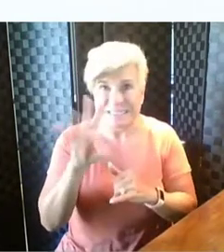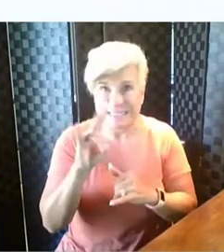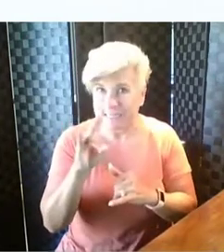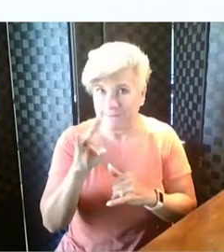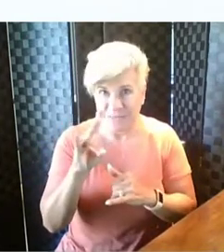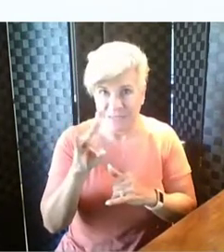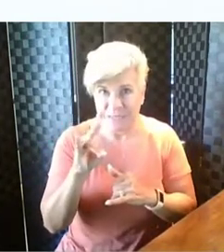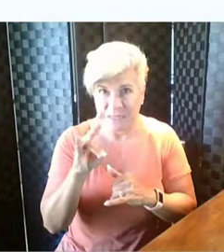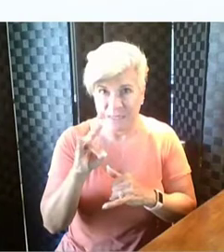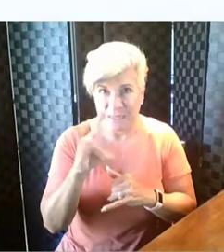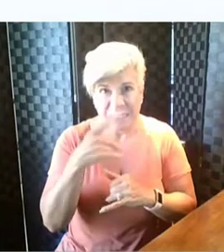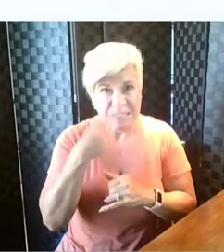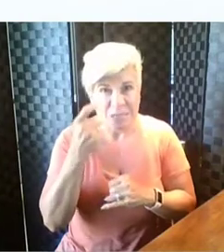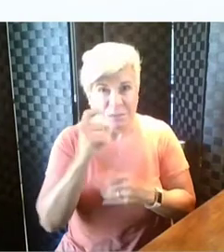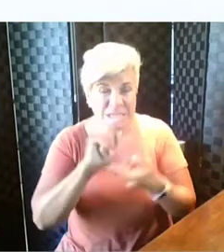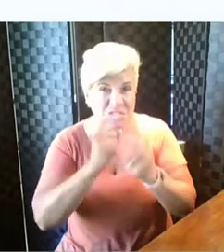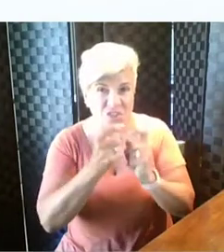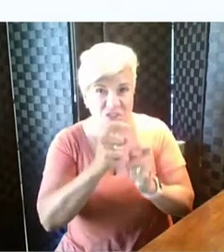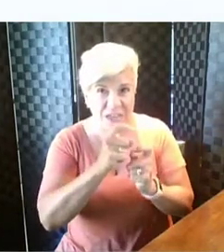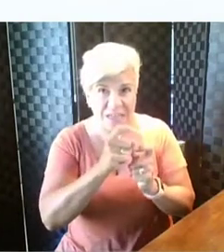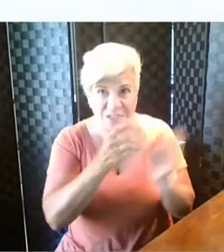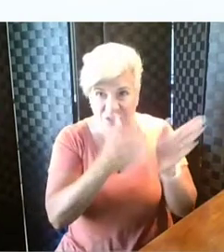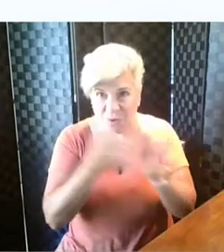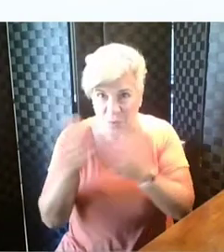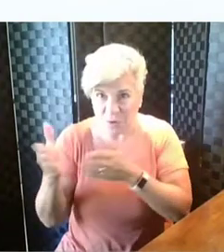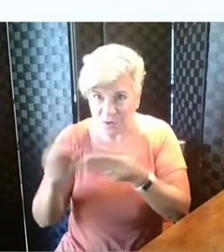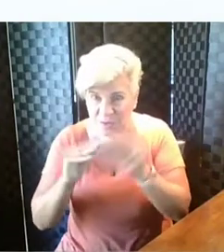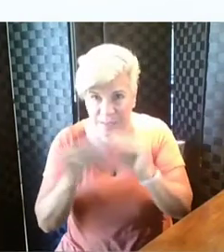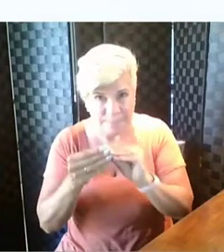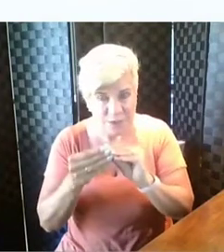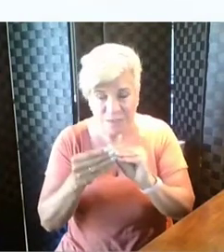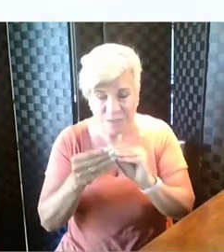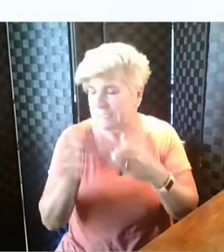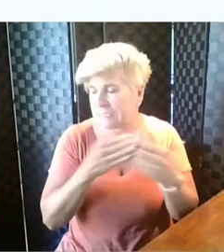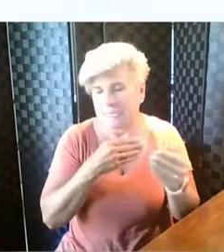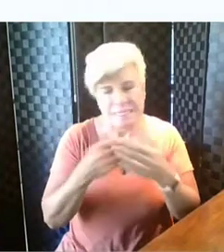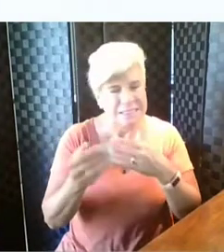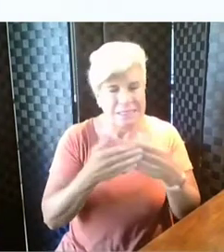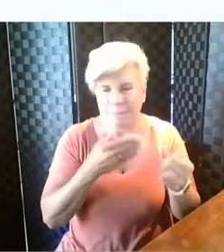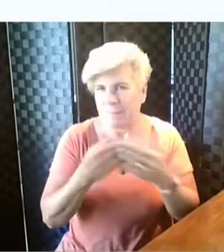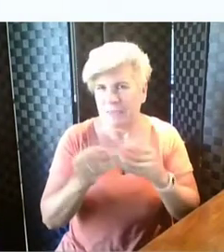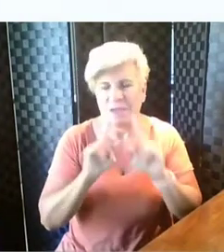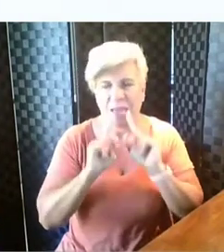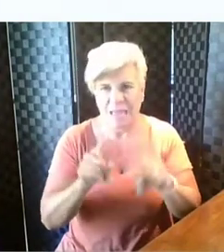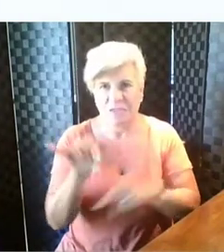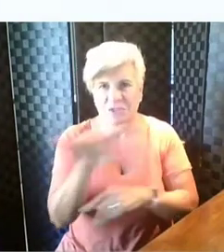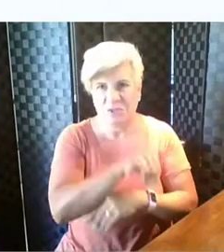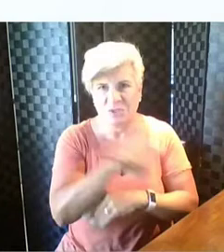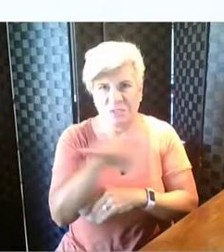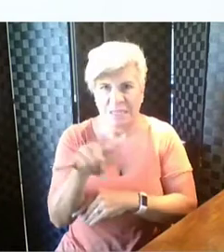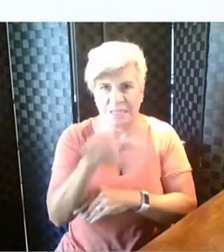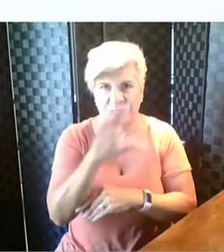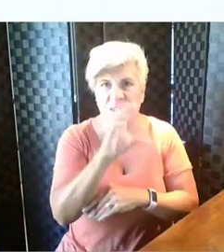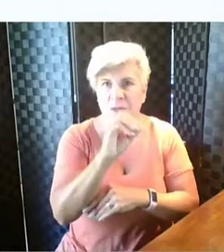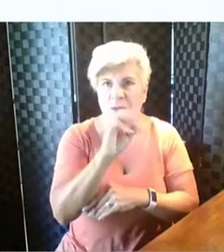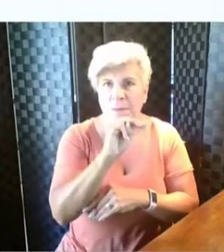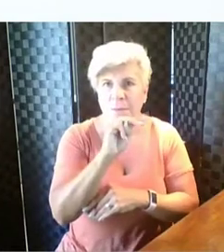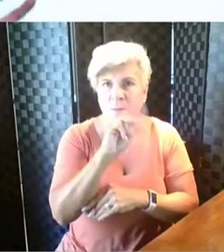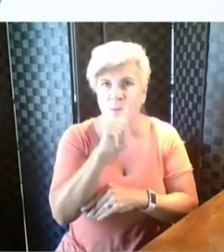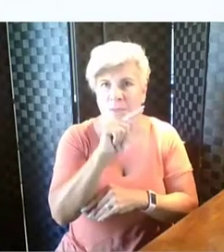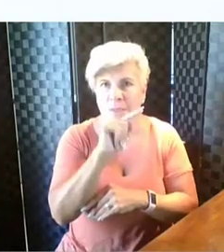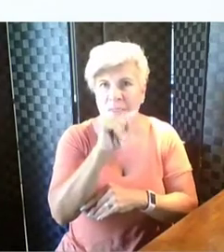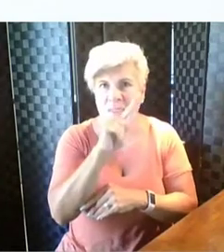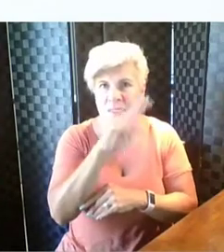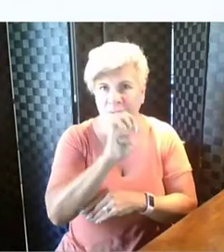7. Just because I changed the order of my numbers doesn't mean that I changed the answer. So the commutative property says you